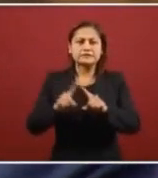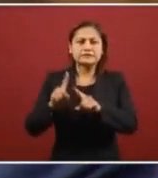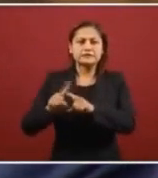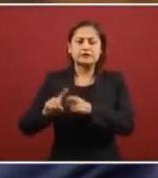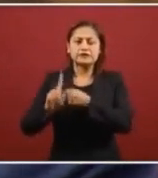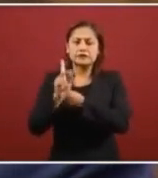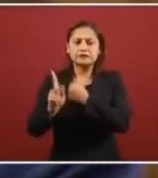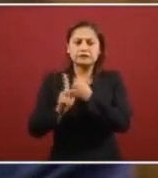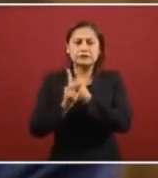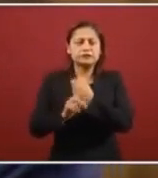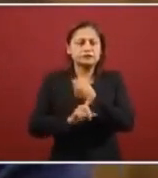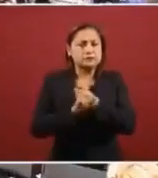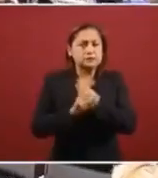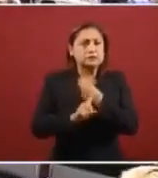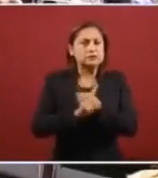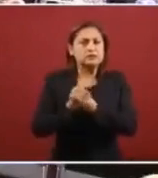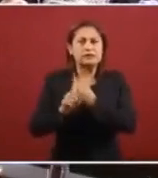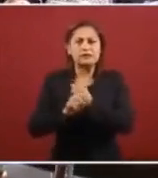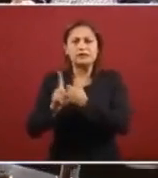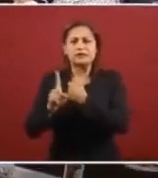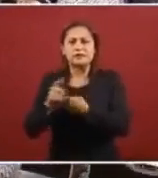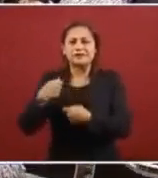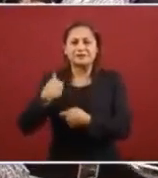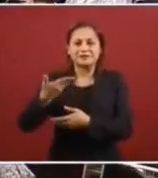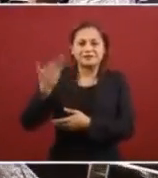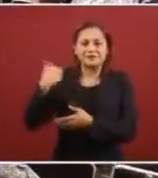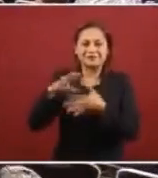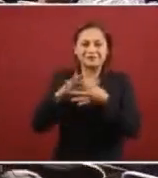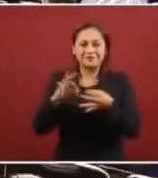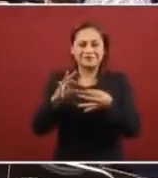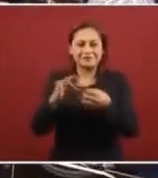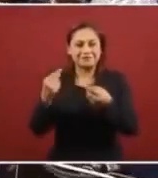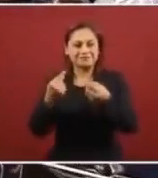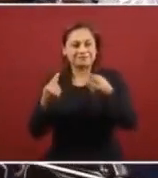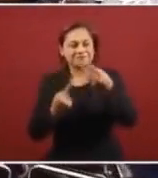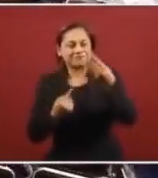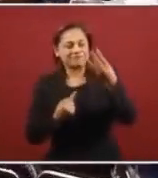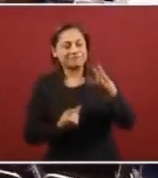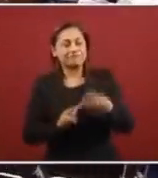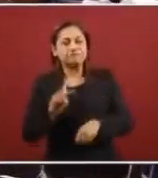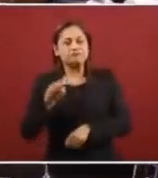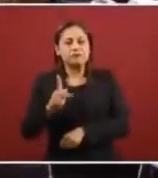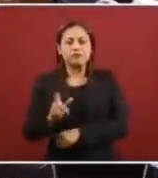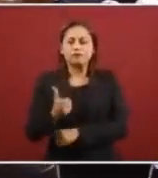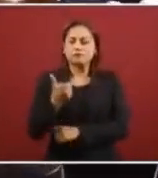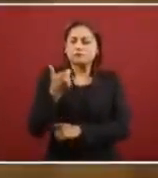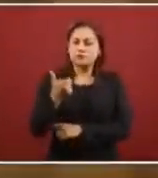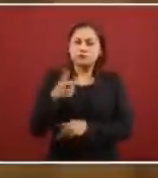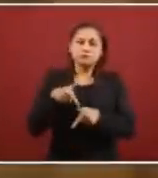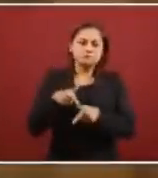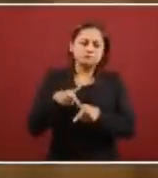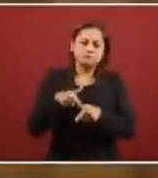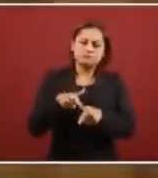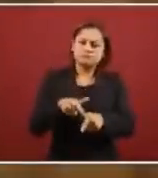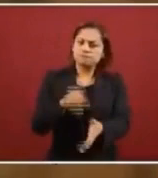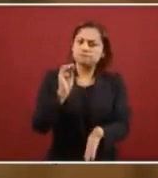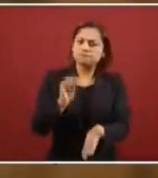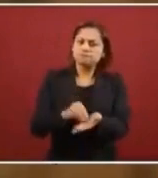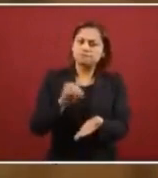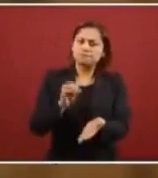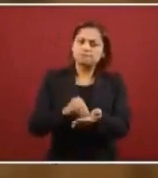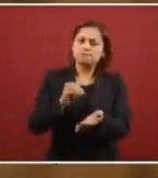pressures as to the circumstances which I alluded referenced earlier and we've